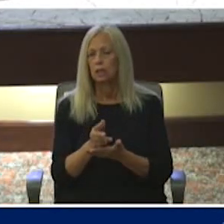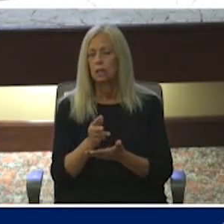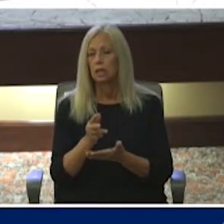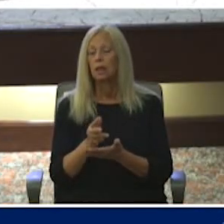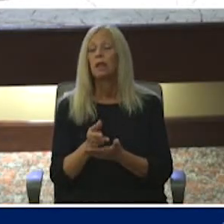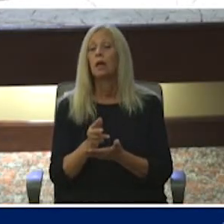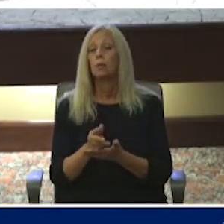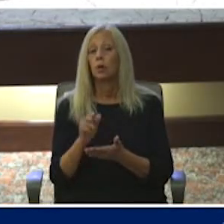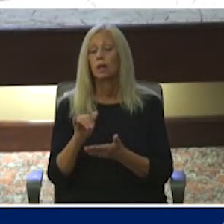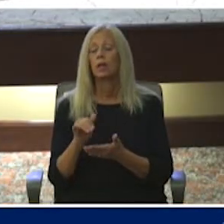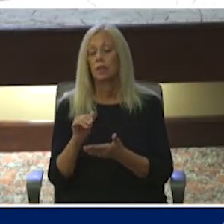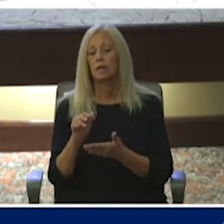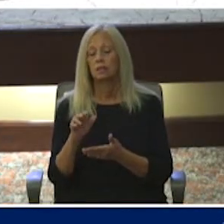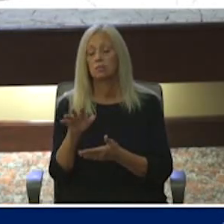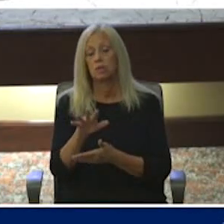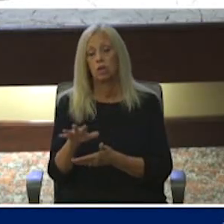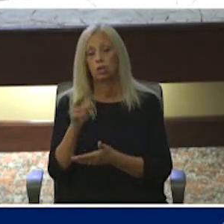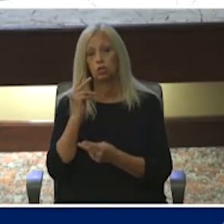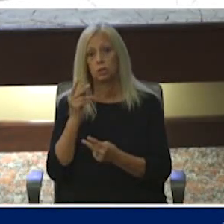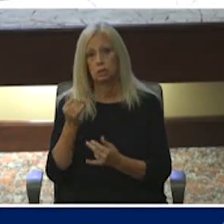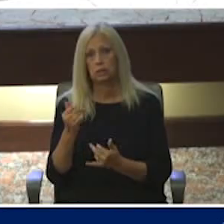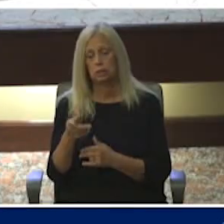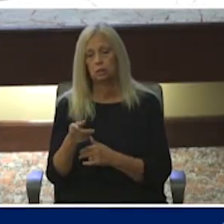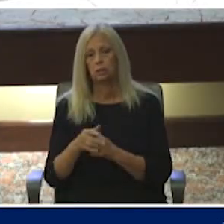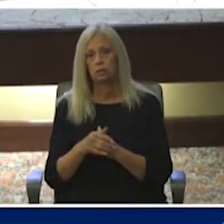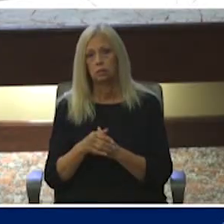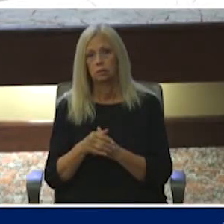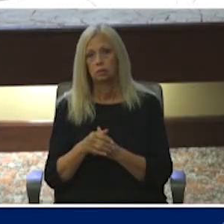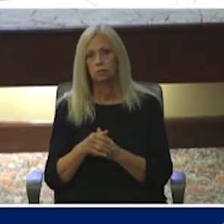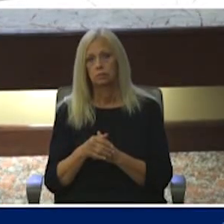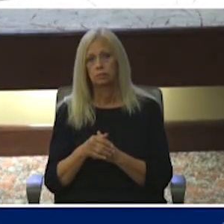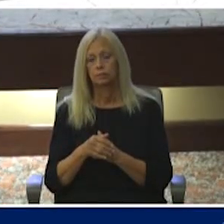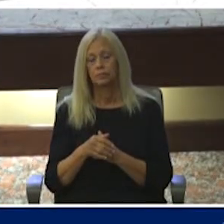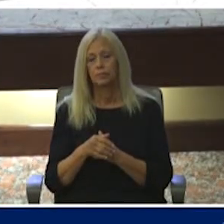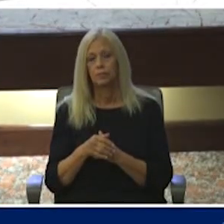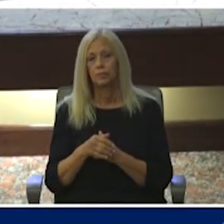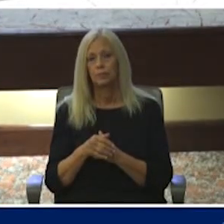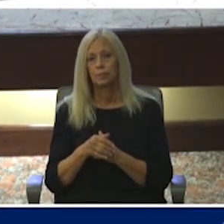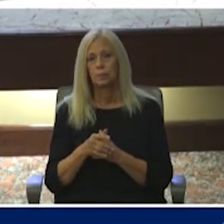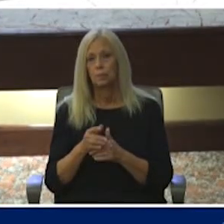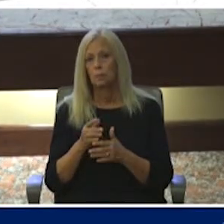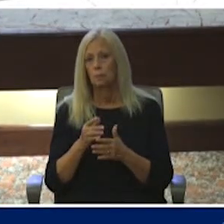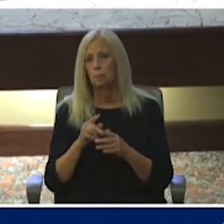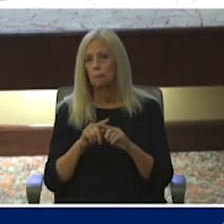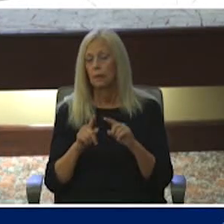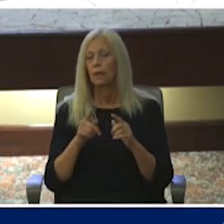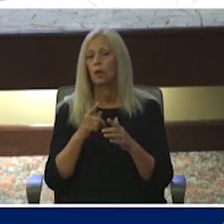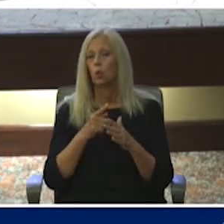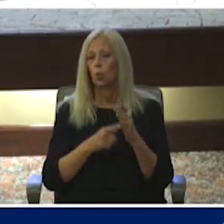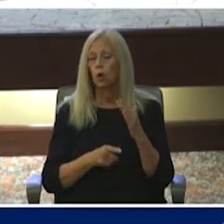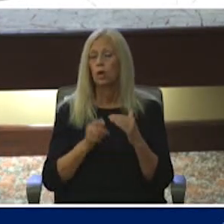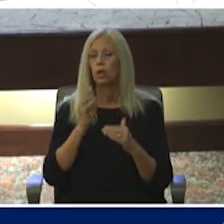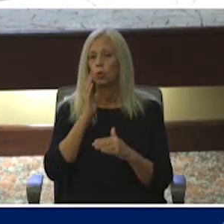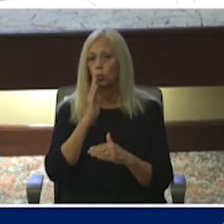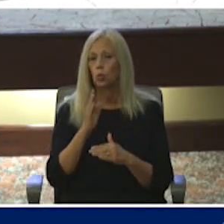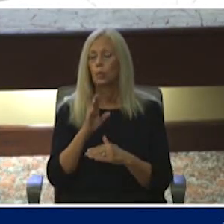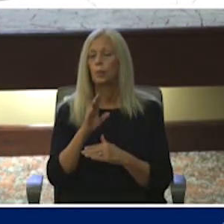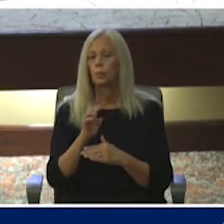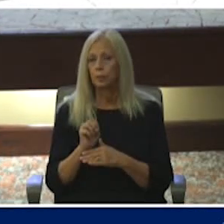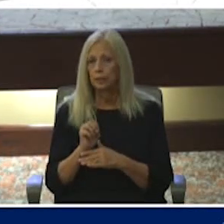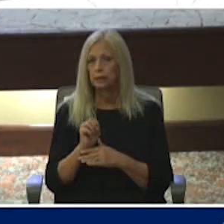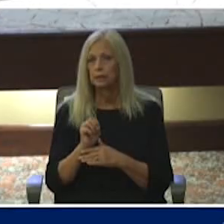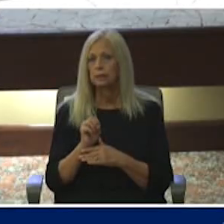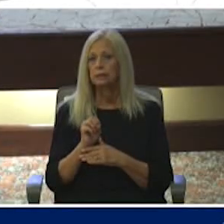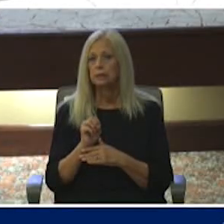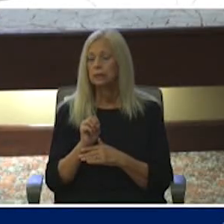the aerial that you see over here. well, that's what it is. I mean, but what it would have been would be where?